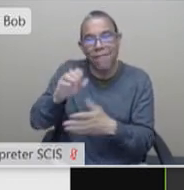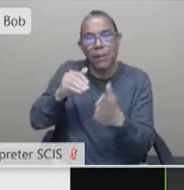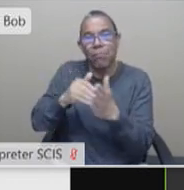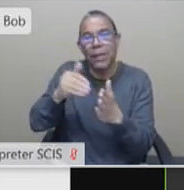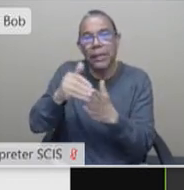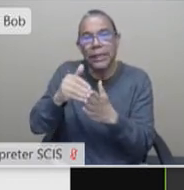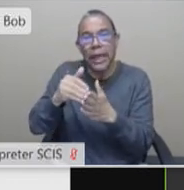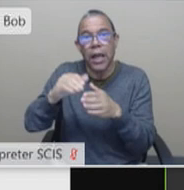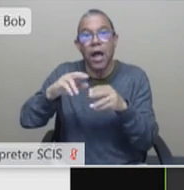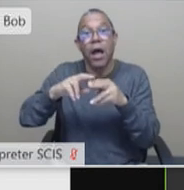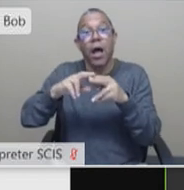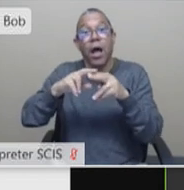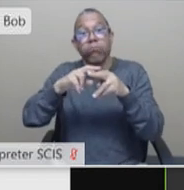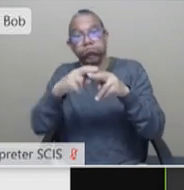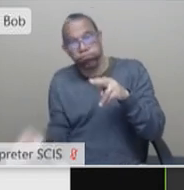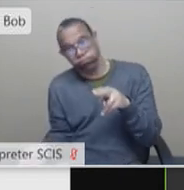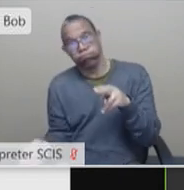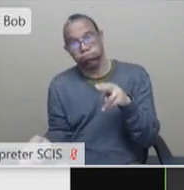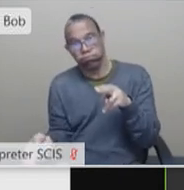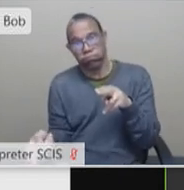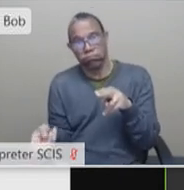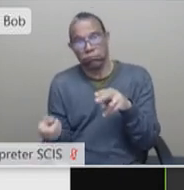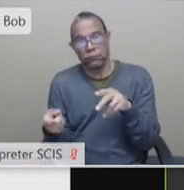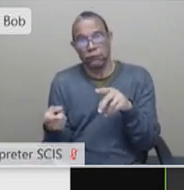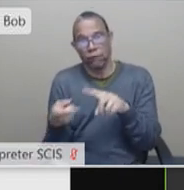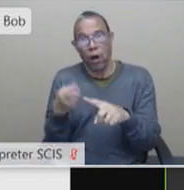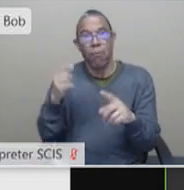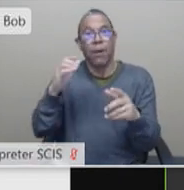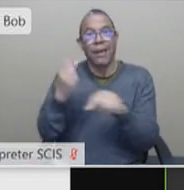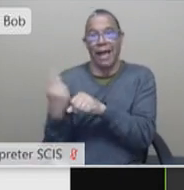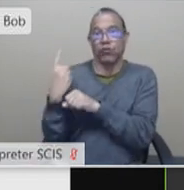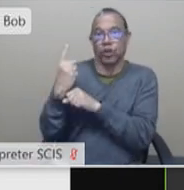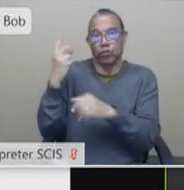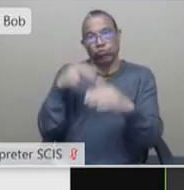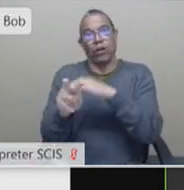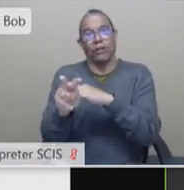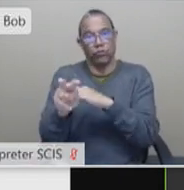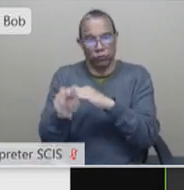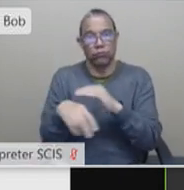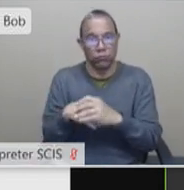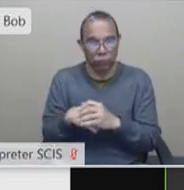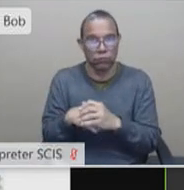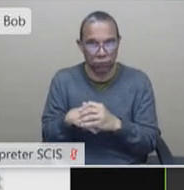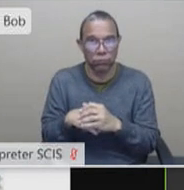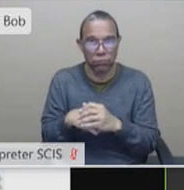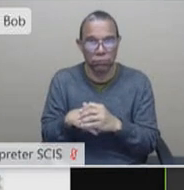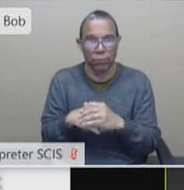the pandemic. And I'll talk a little bit about about each of those.